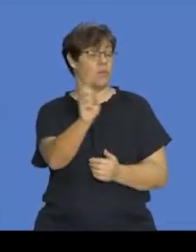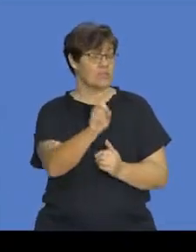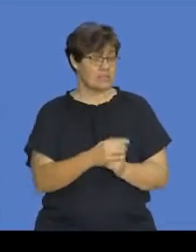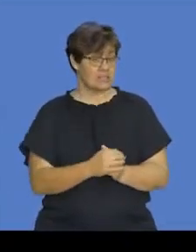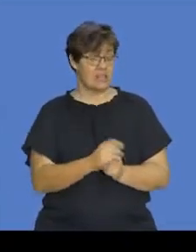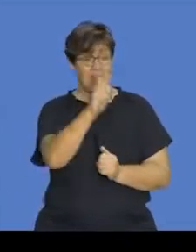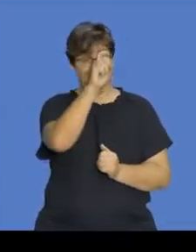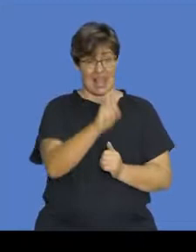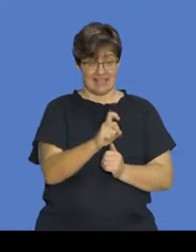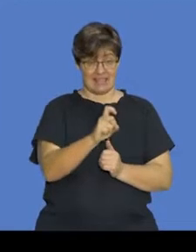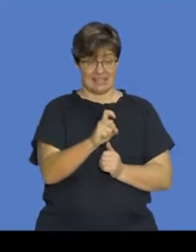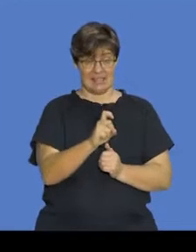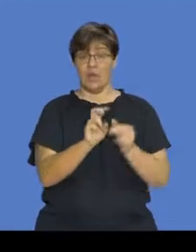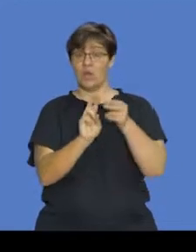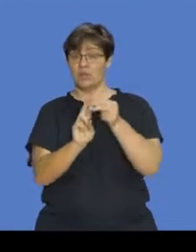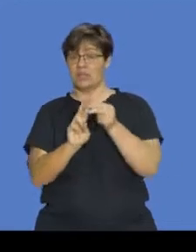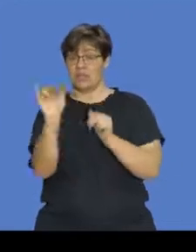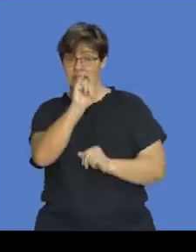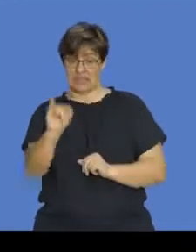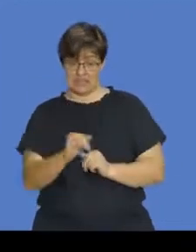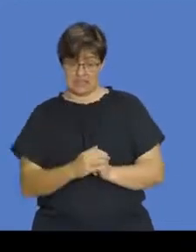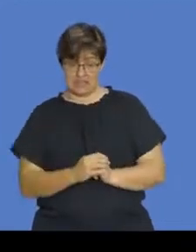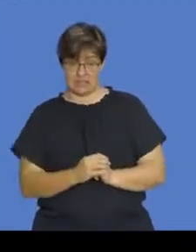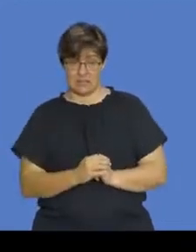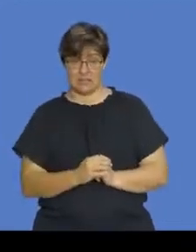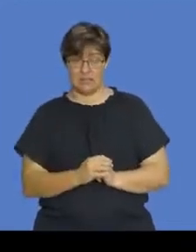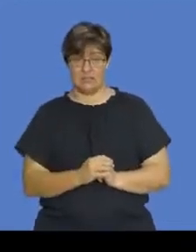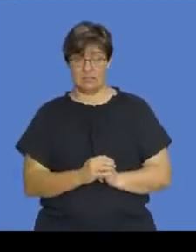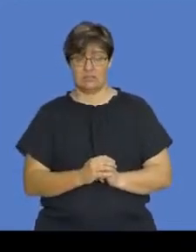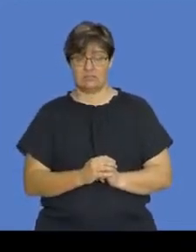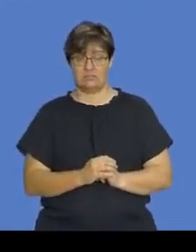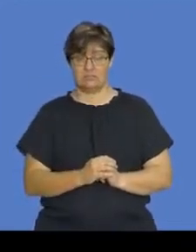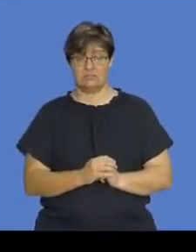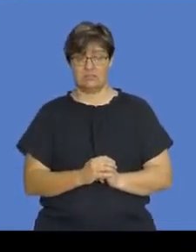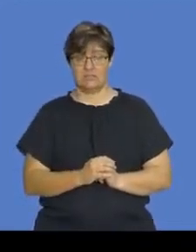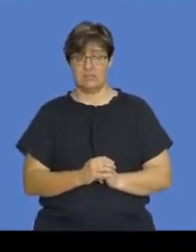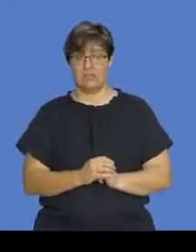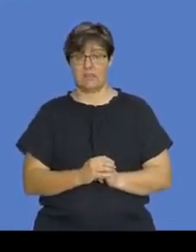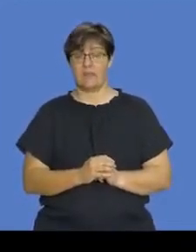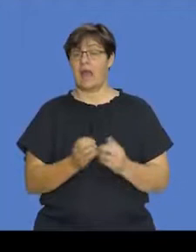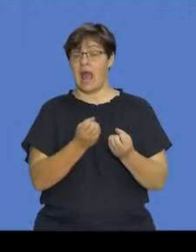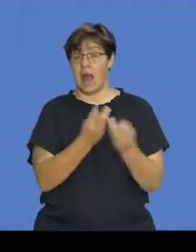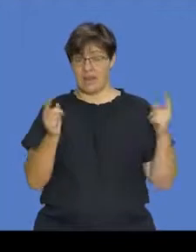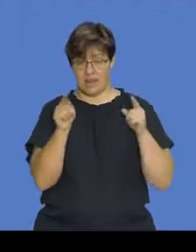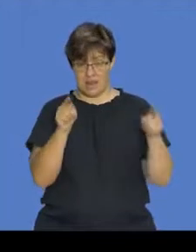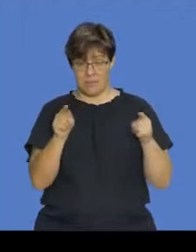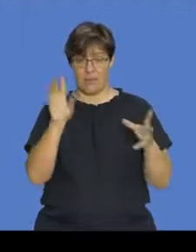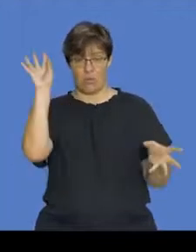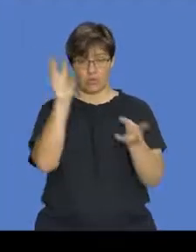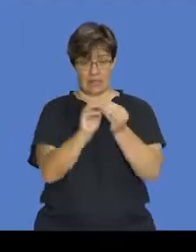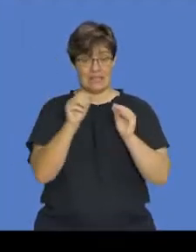of X union Z is going to be the number of X union Z, which is